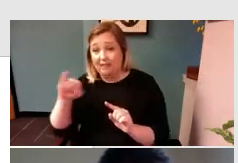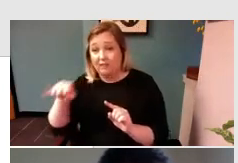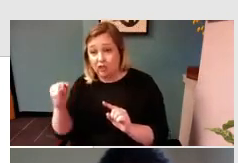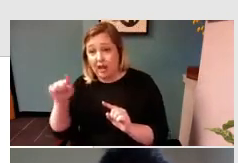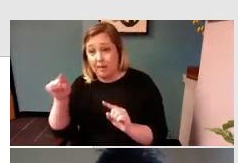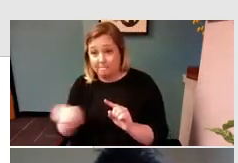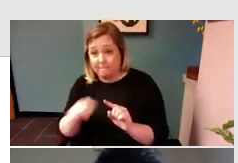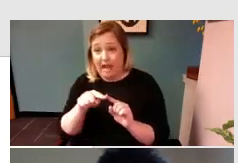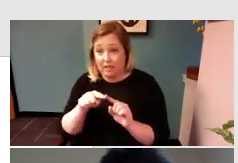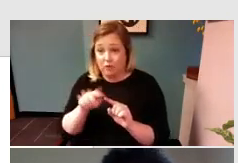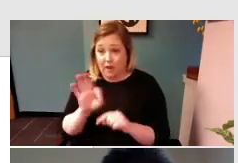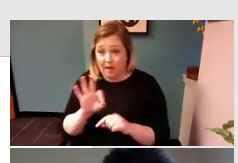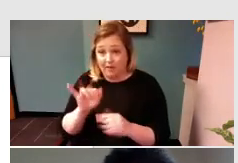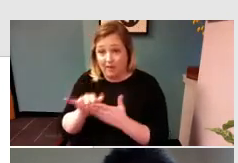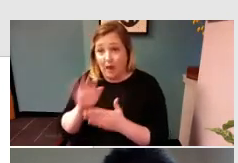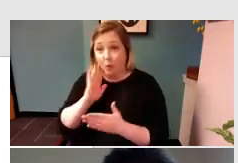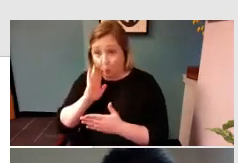cycle. Won't it, Pervez?